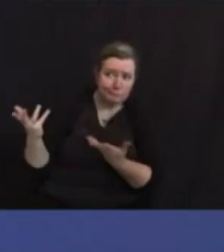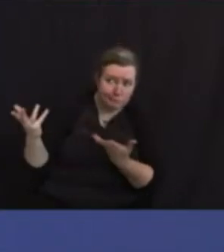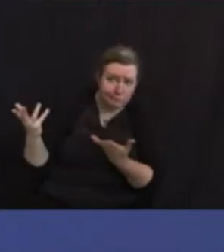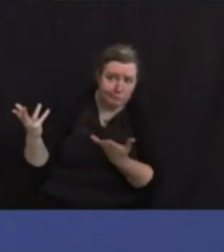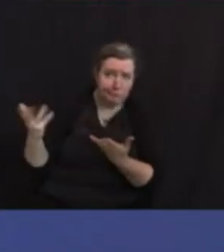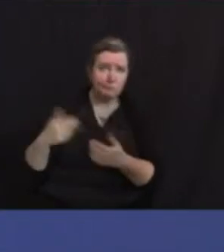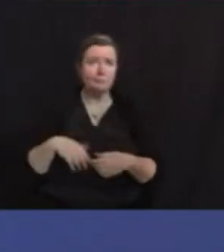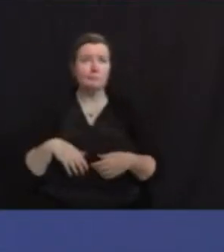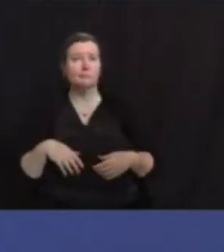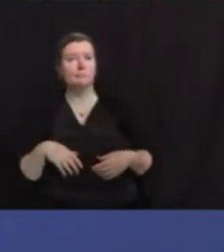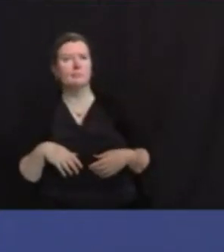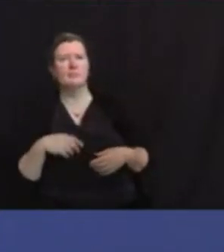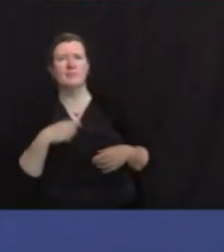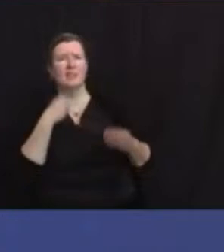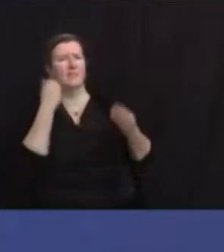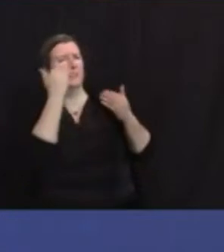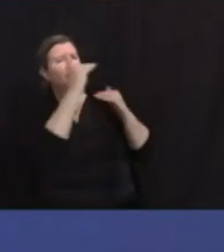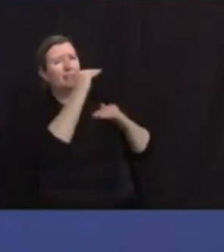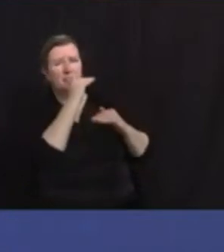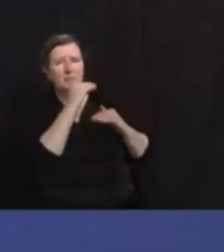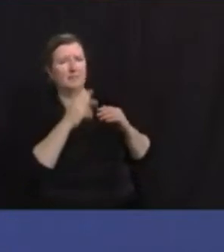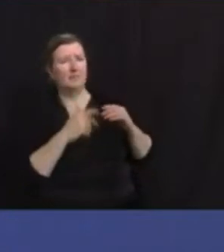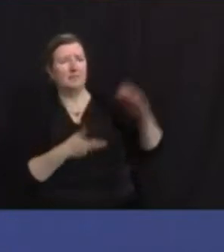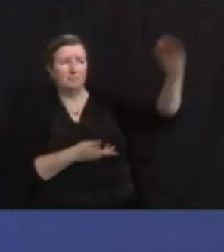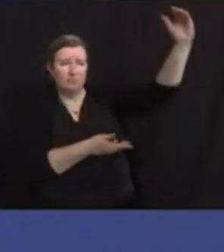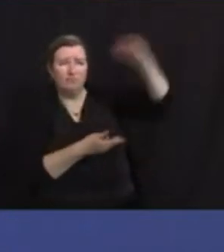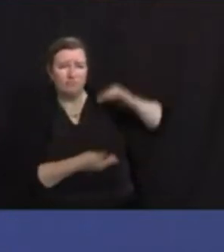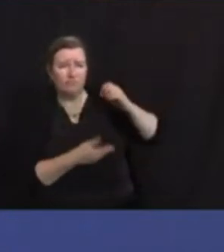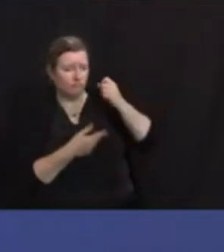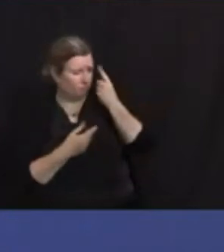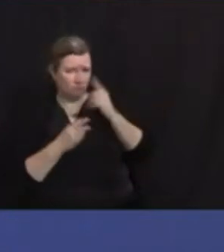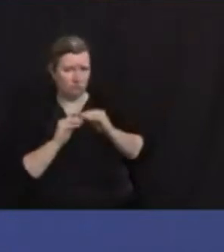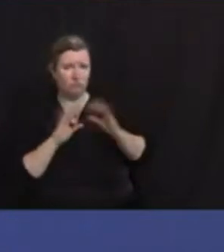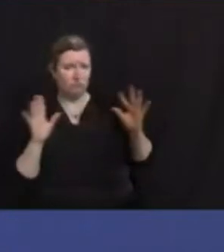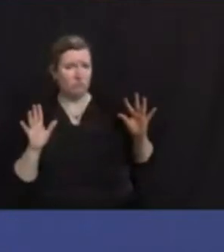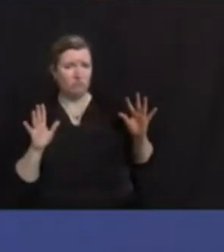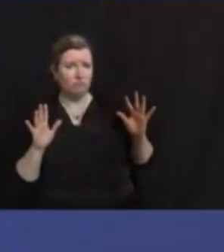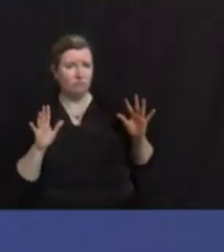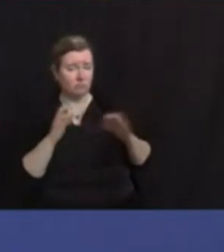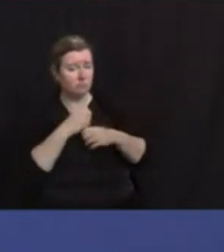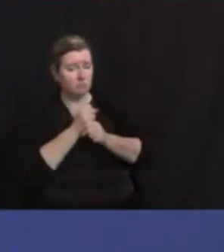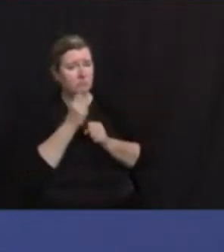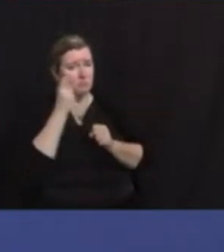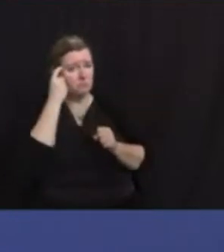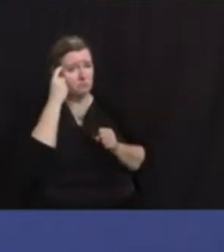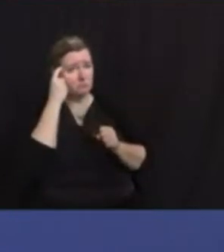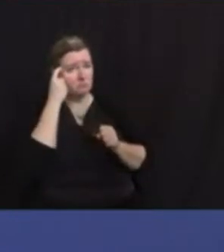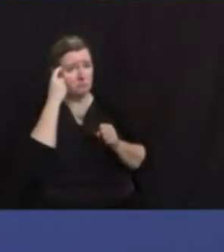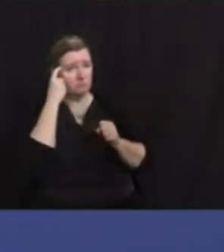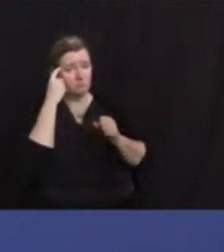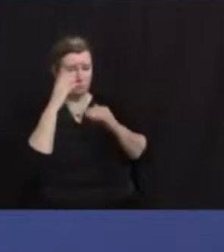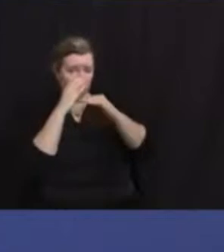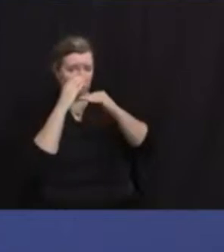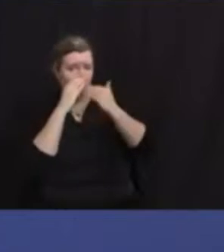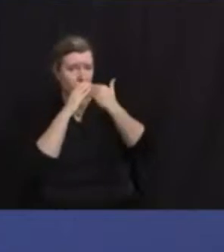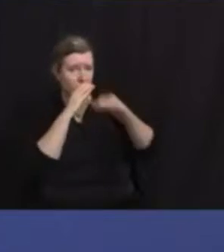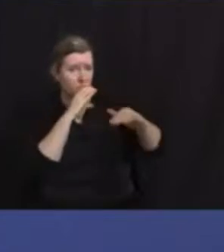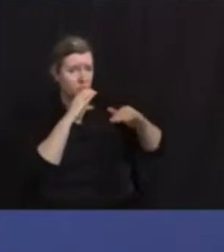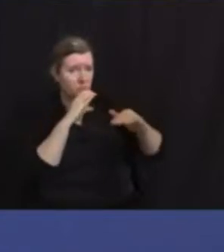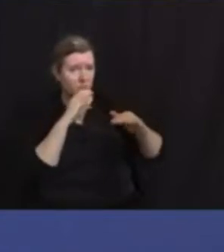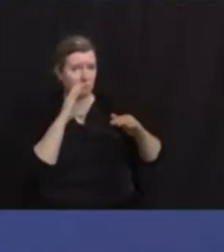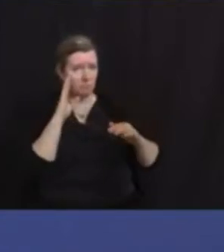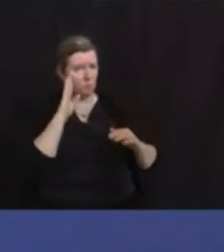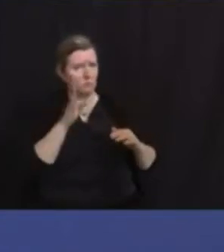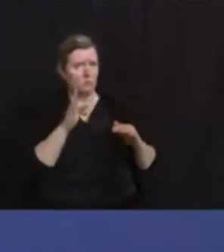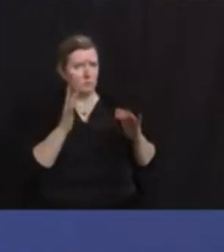on supplies are the reality of the day right now, wouldn't it make sense just to email people to say, we will get back to you, we are